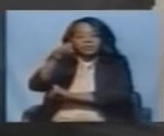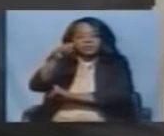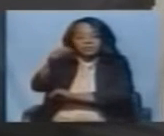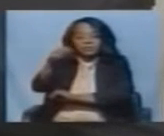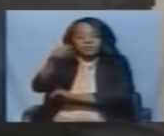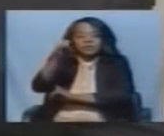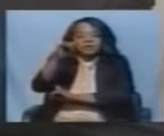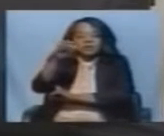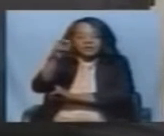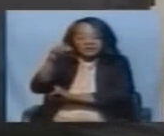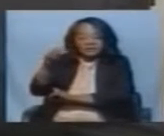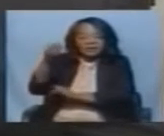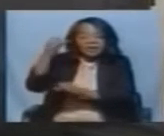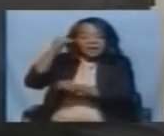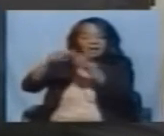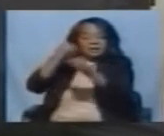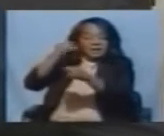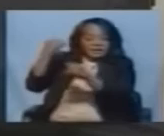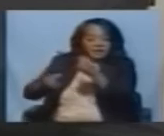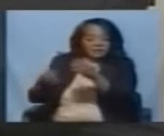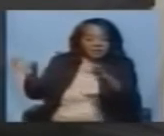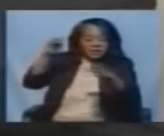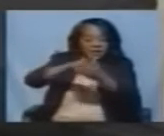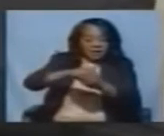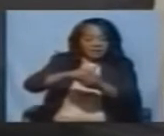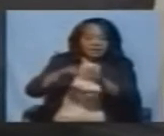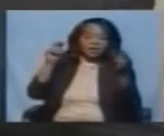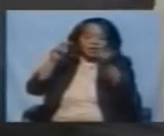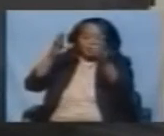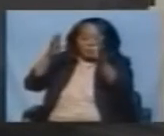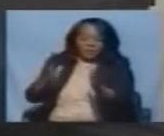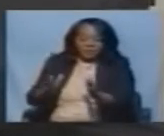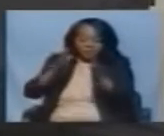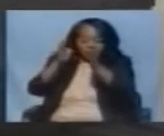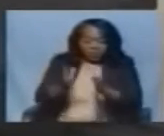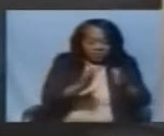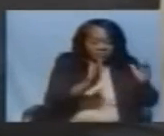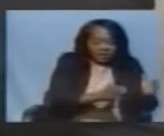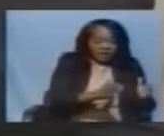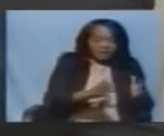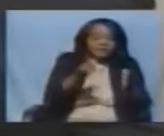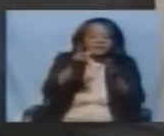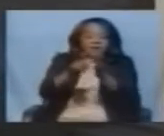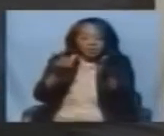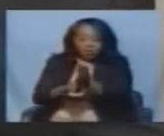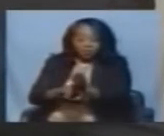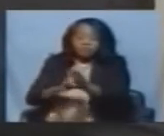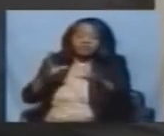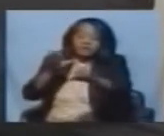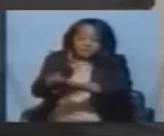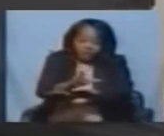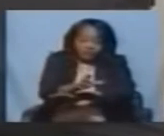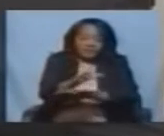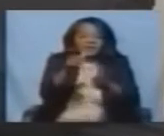we engaged a consultant, Ms. Eve Jala, to prepare the regulations to enforce the Act. Okay,